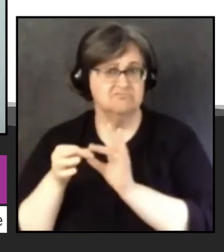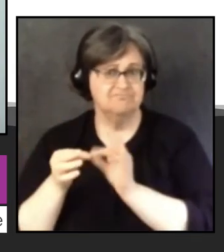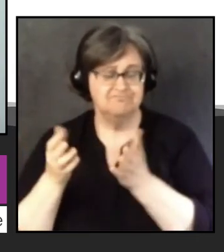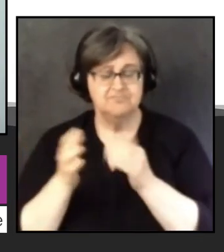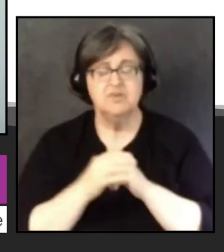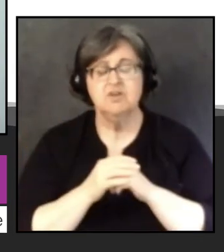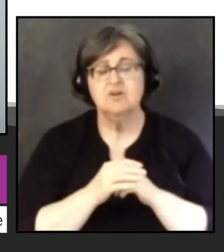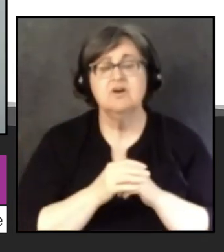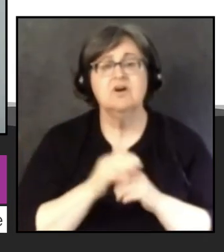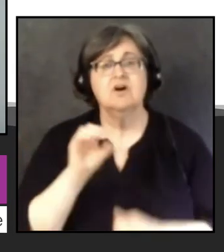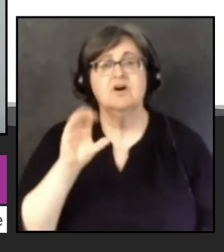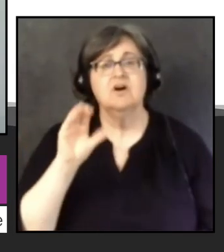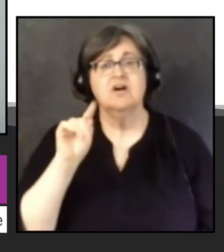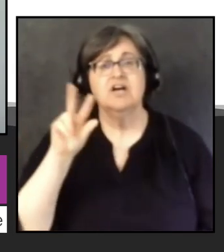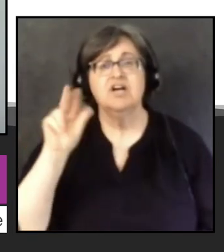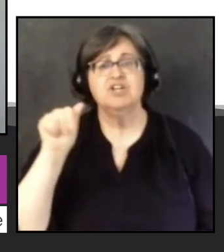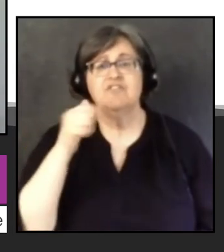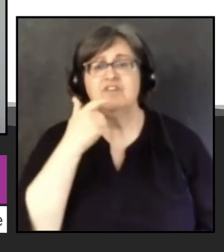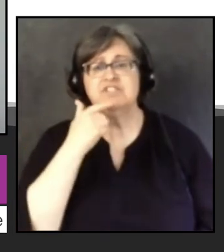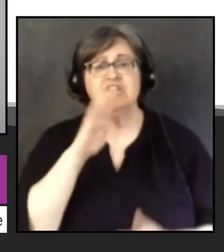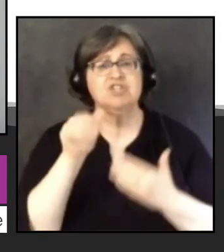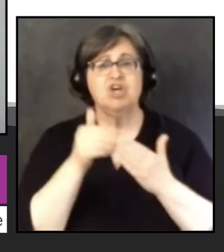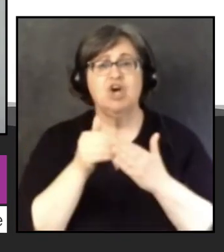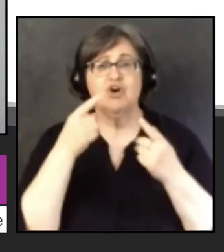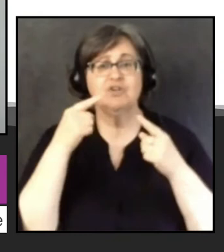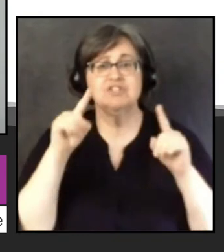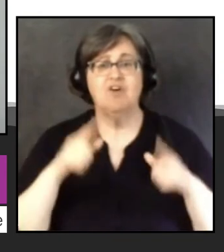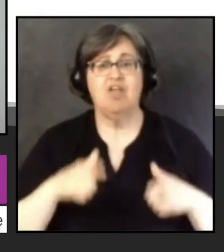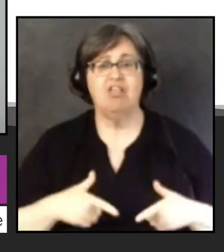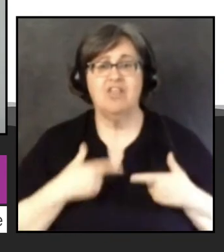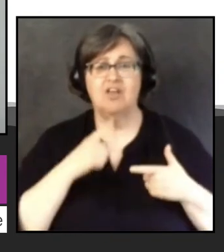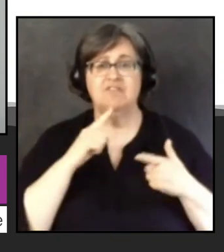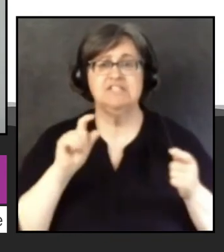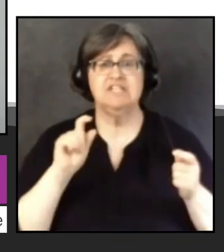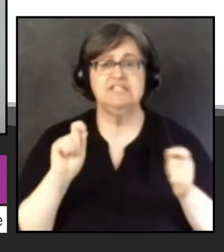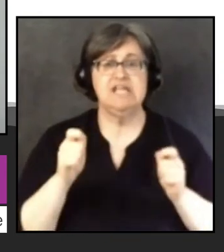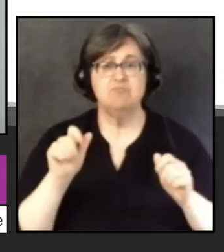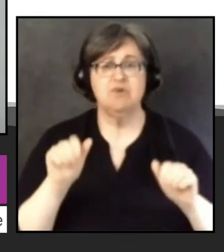says, all successful life is adaptable,